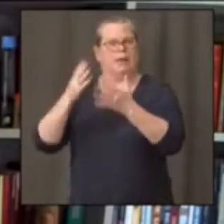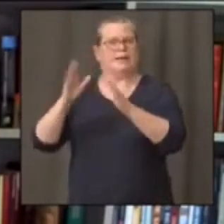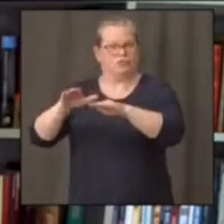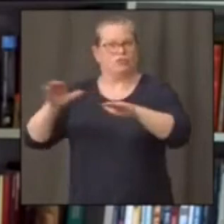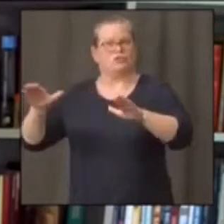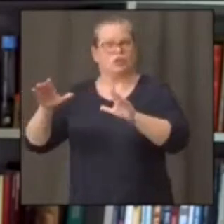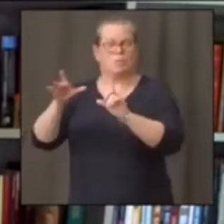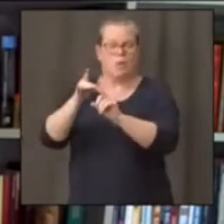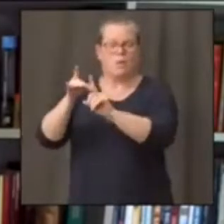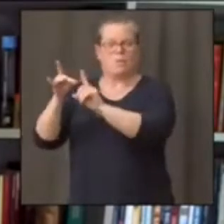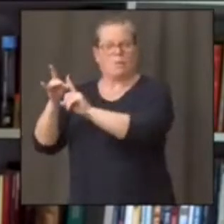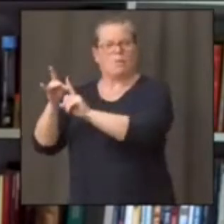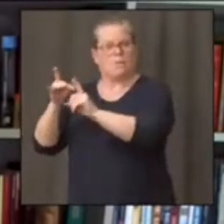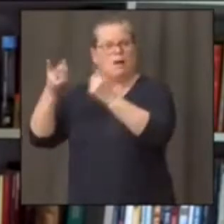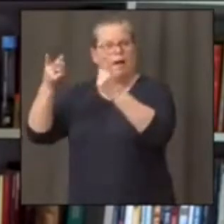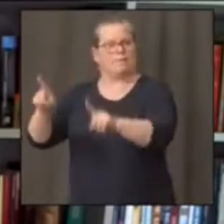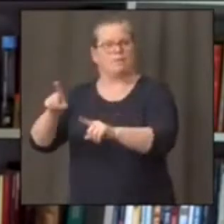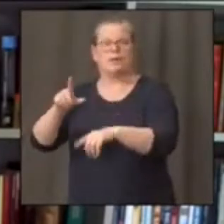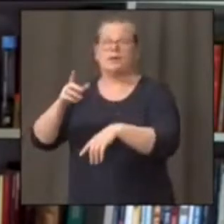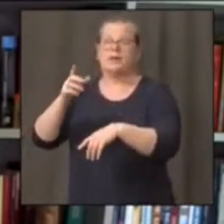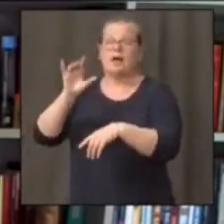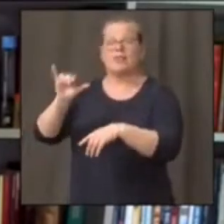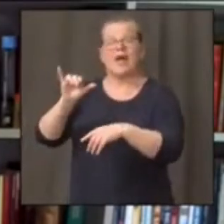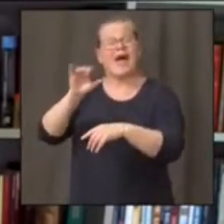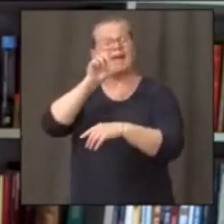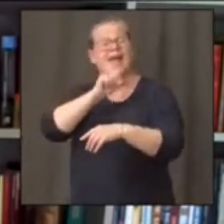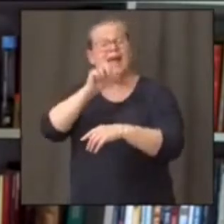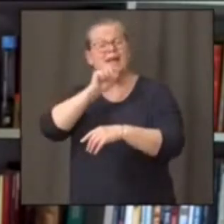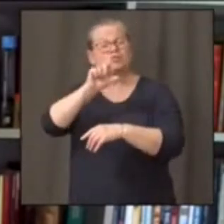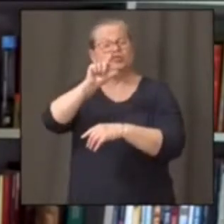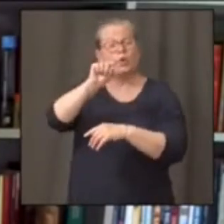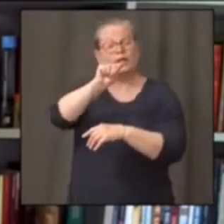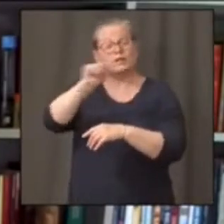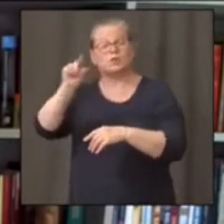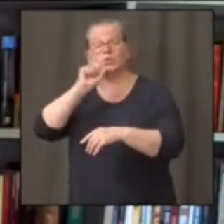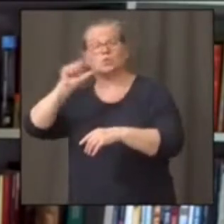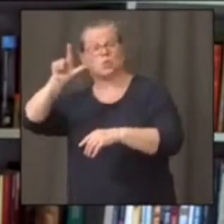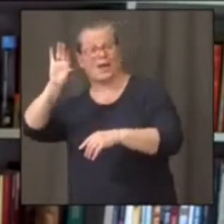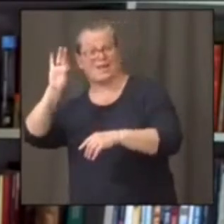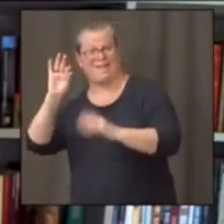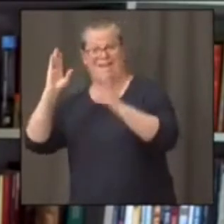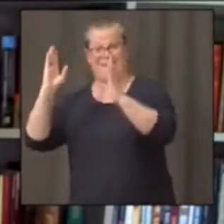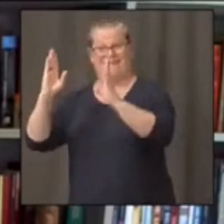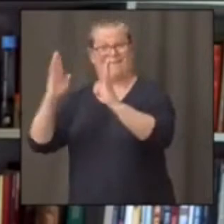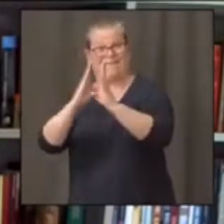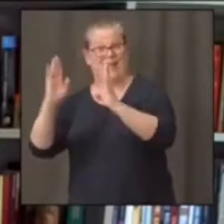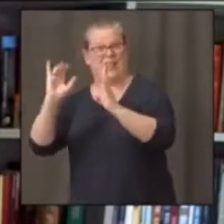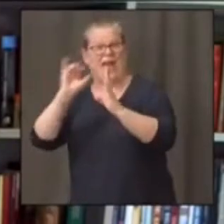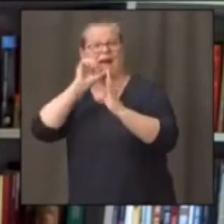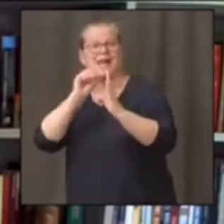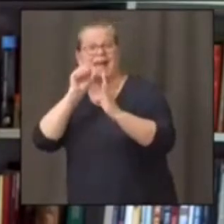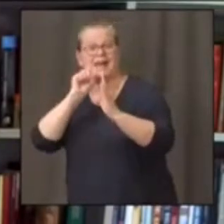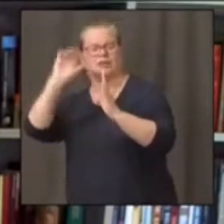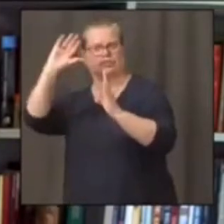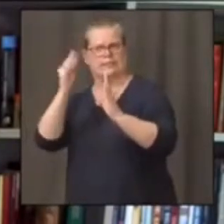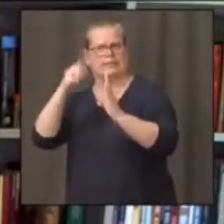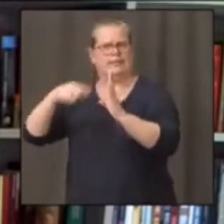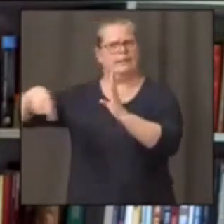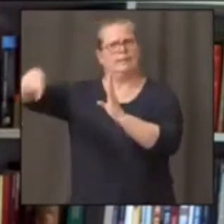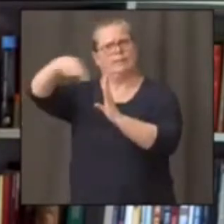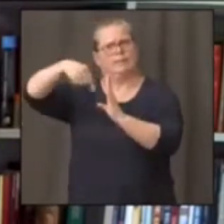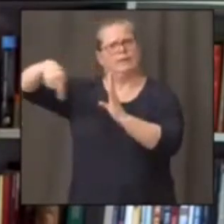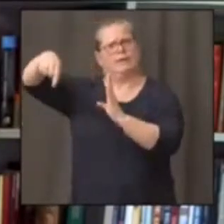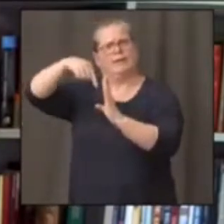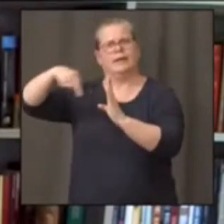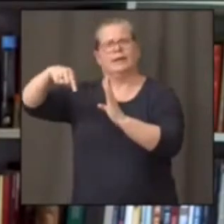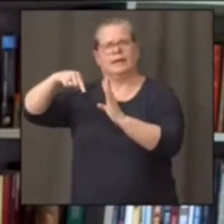to 29-year age group. That kind of makes us suspect that this may be what we call a reservoir, that transmission is